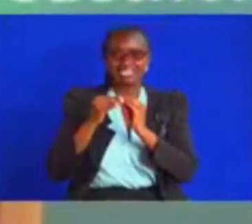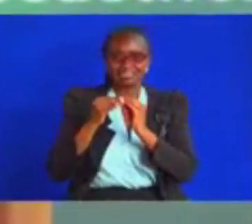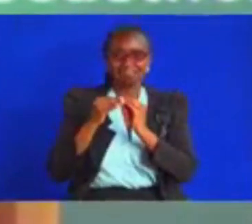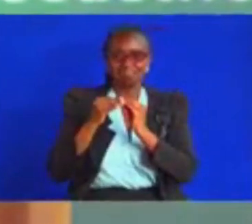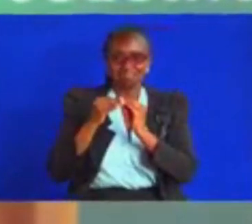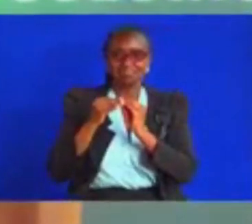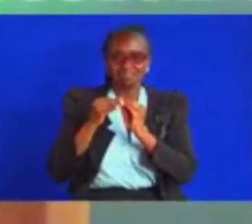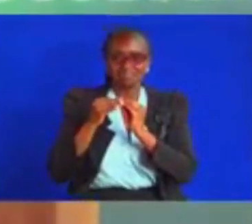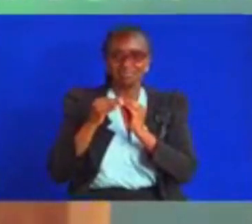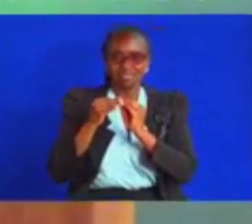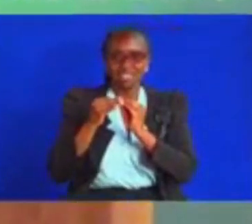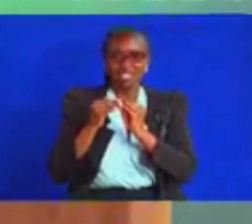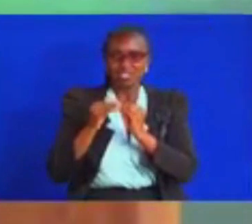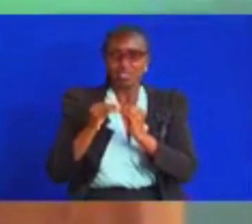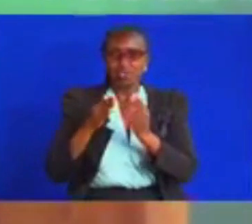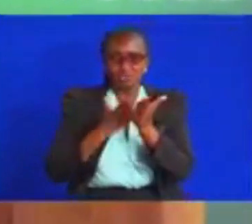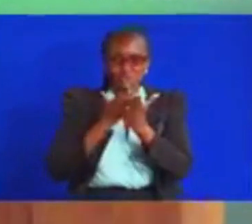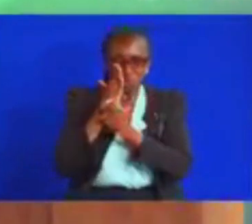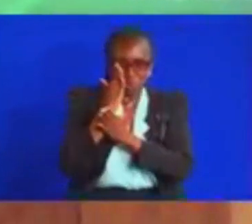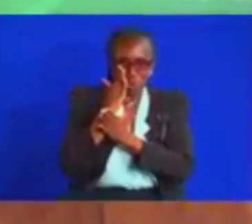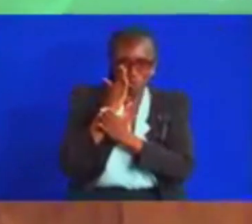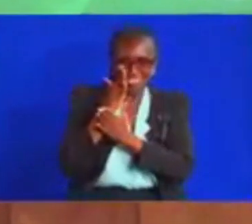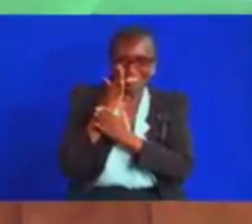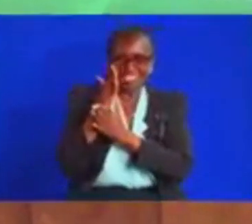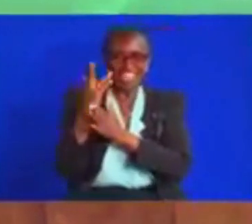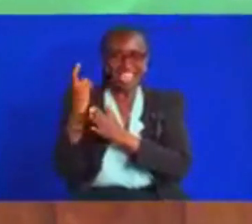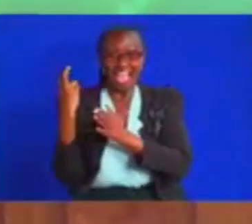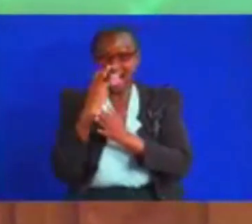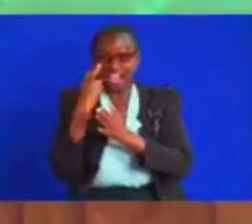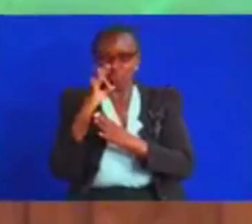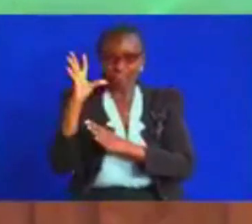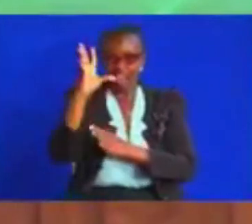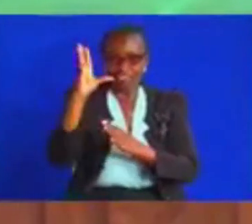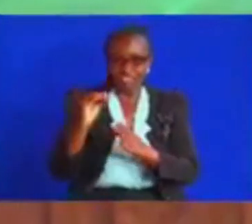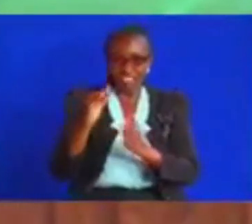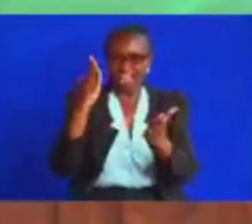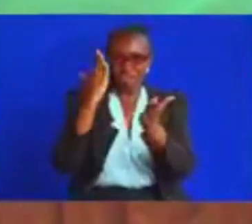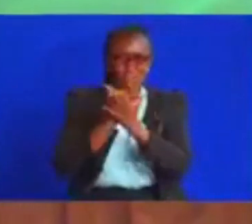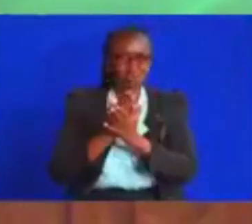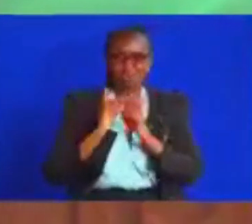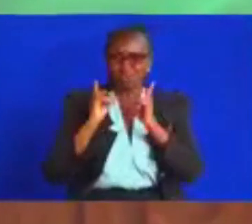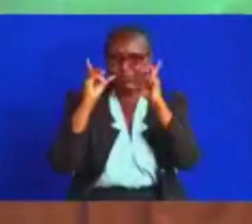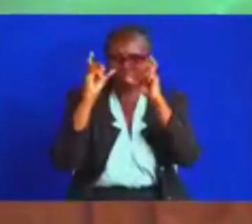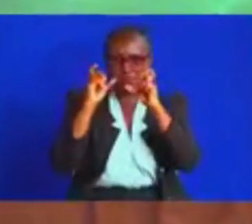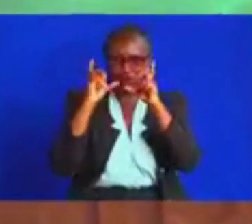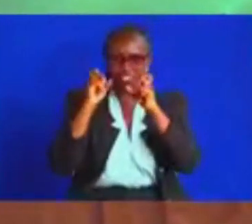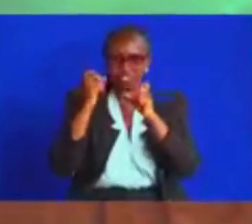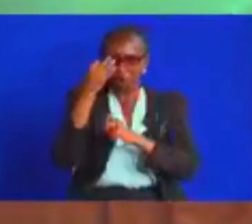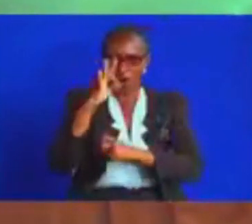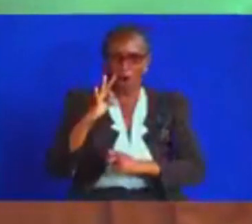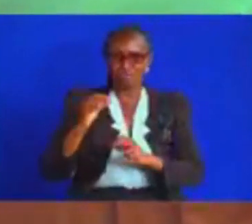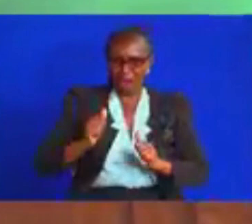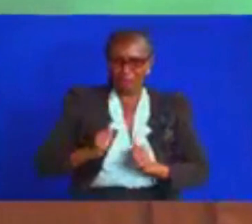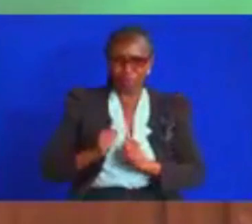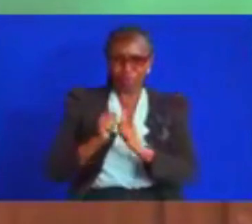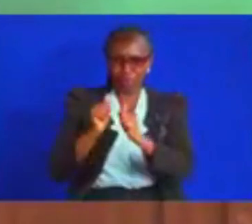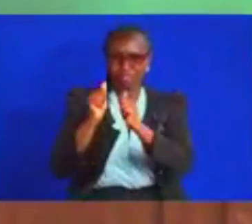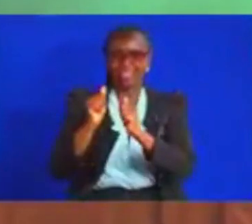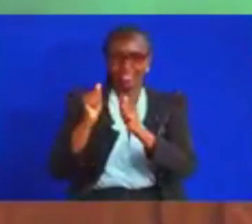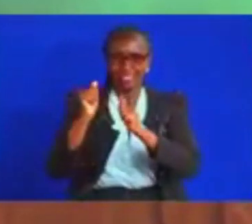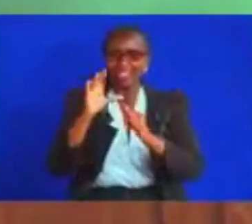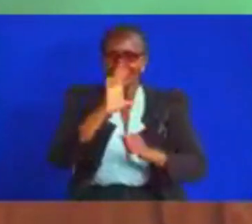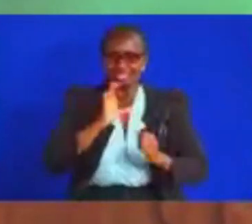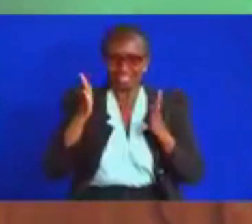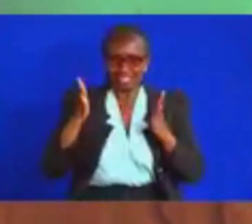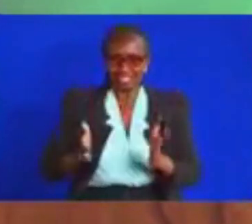create, through the lens of Africa, a true portrait of apostolic Christianity.